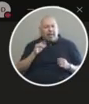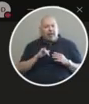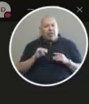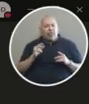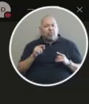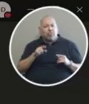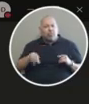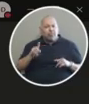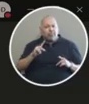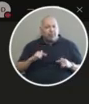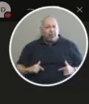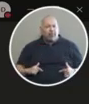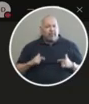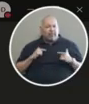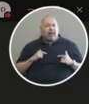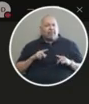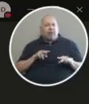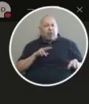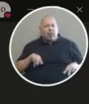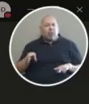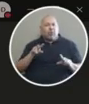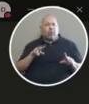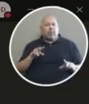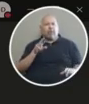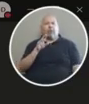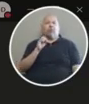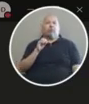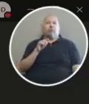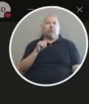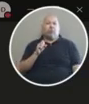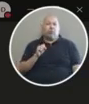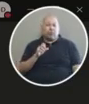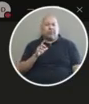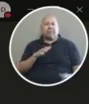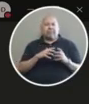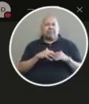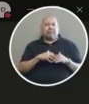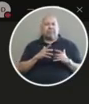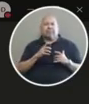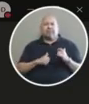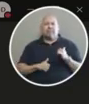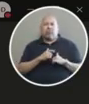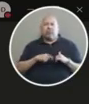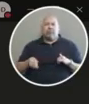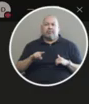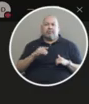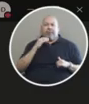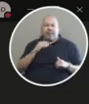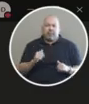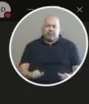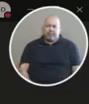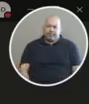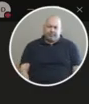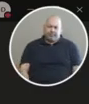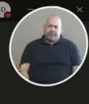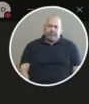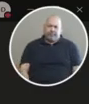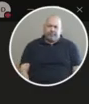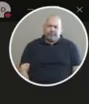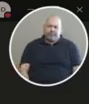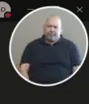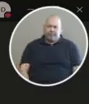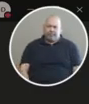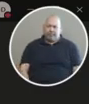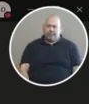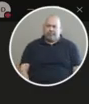these constituents live by just looking at the roofs about to cave in for most of them. Thank you. Before